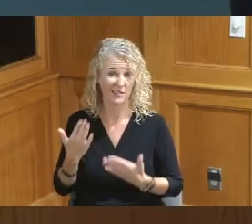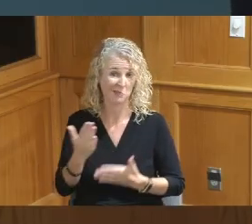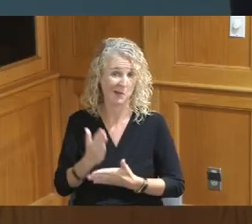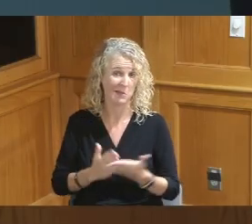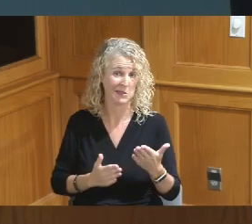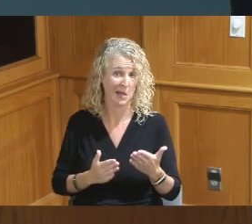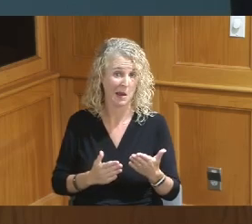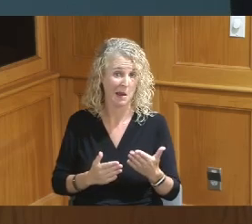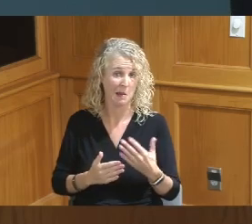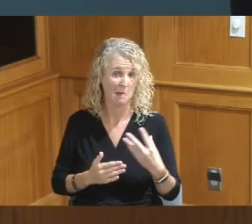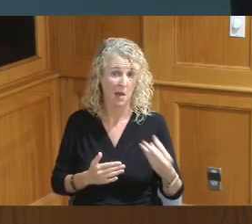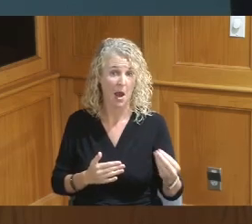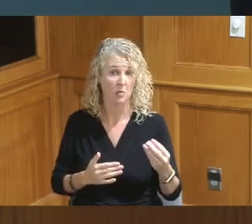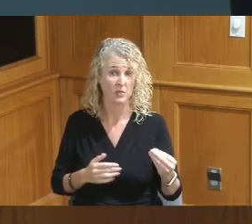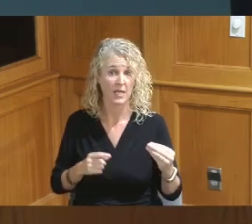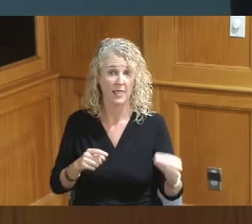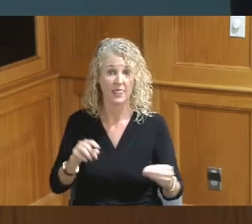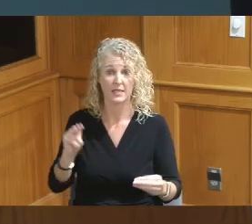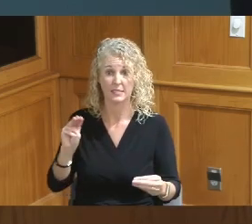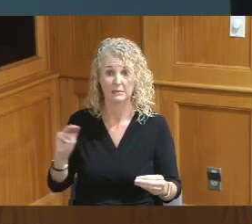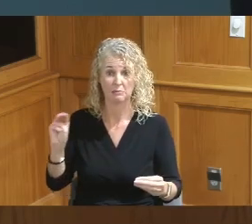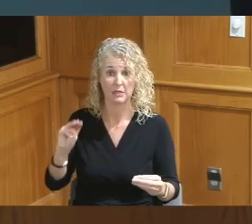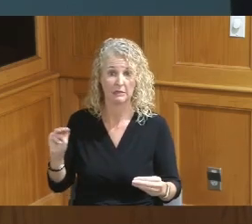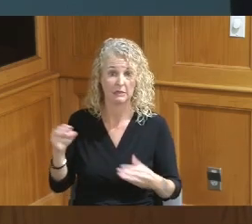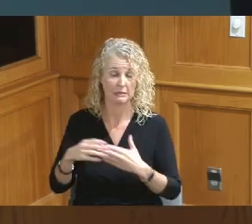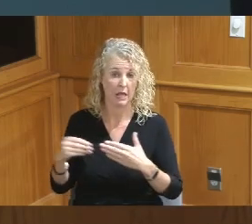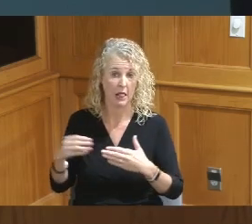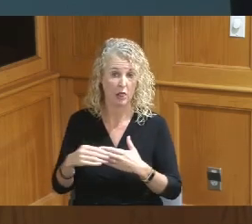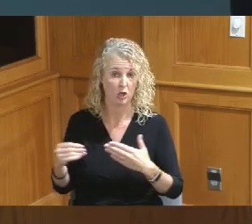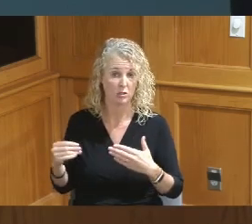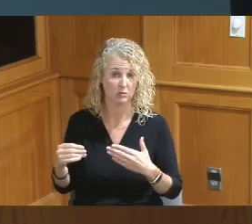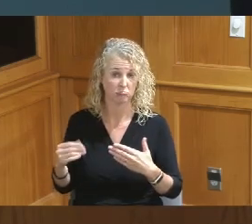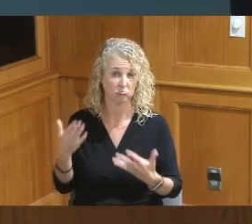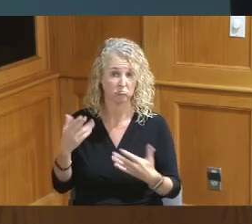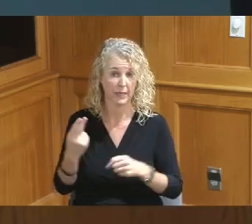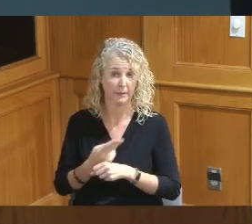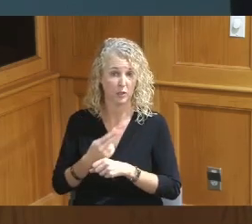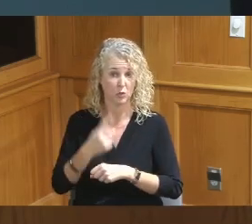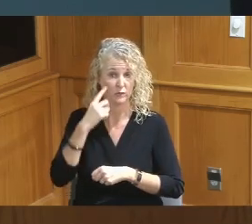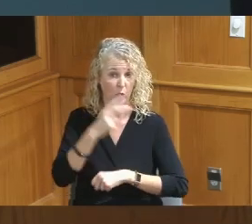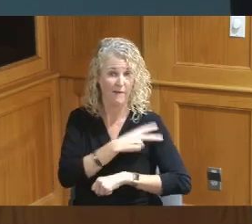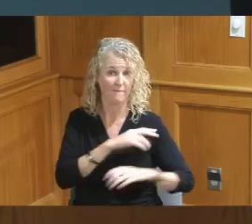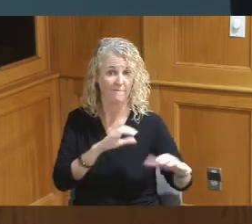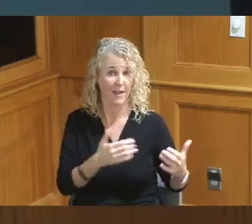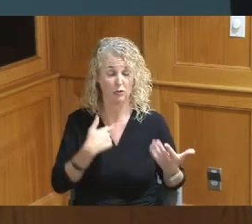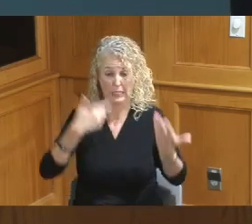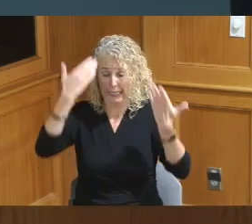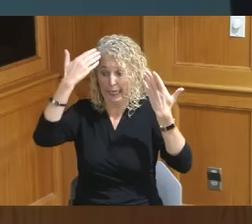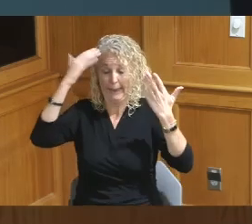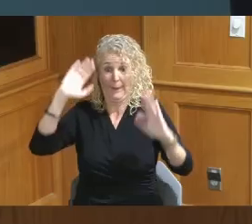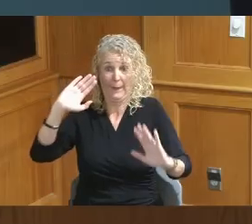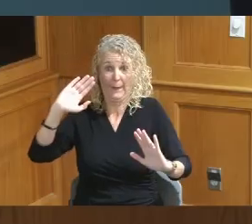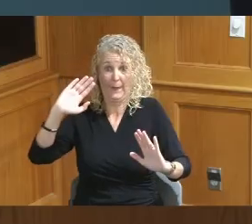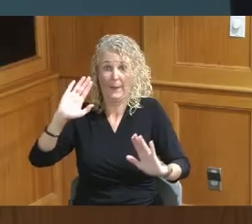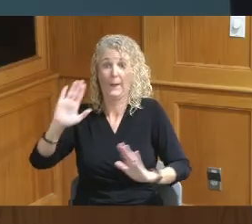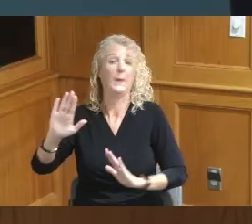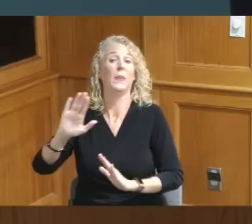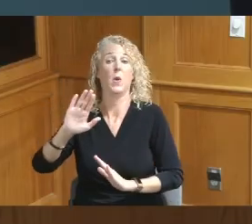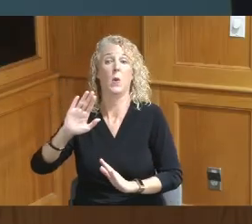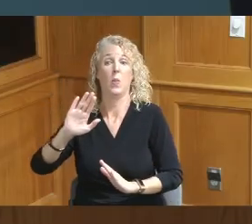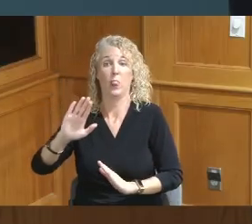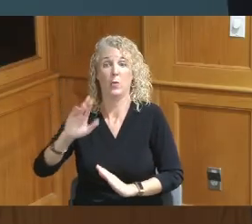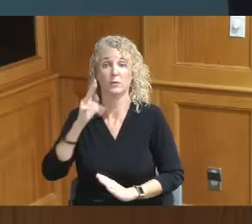them even outside of this million, or could be used for veterans. I mean, I don't know. I don't know what's in the